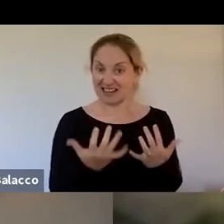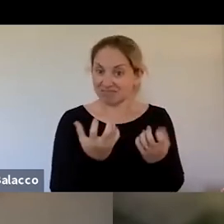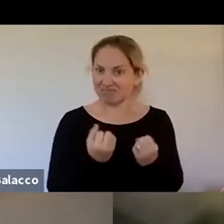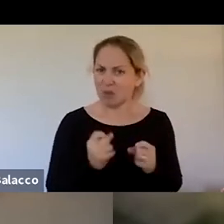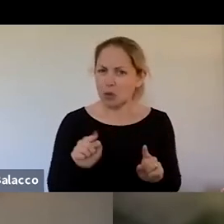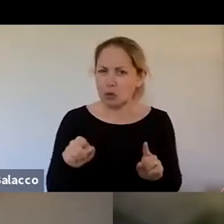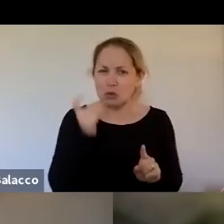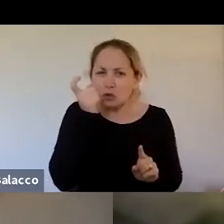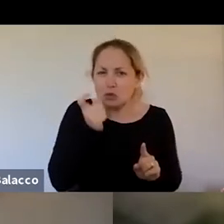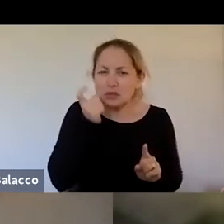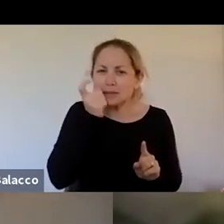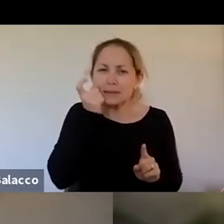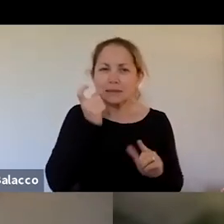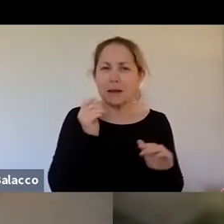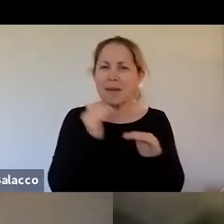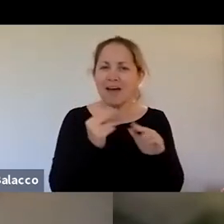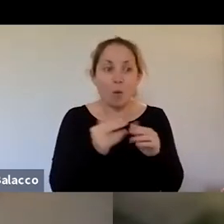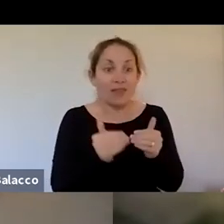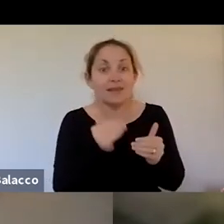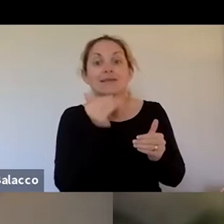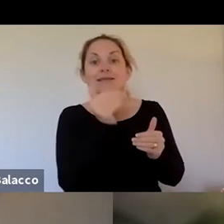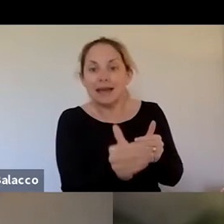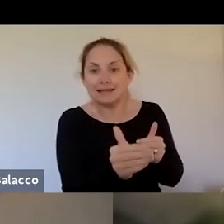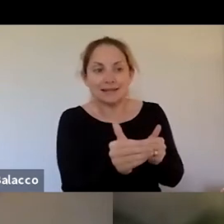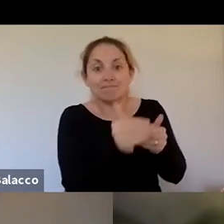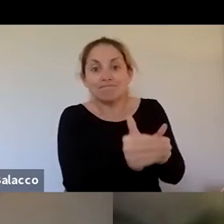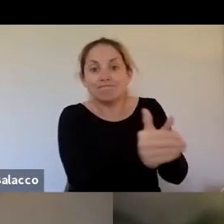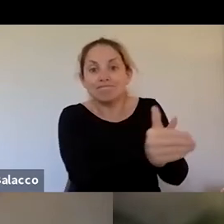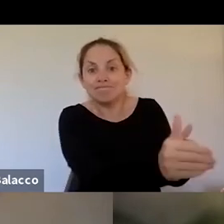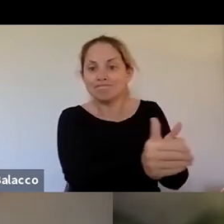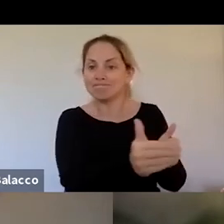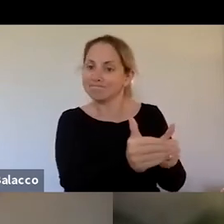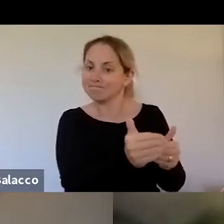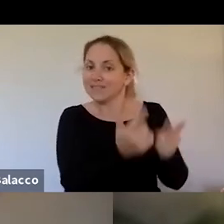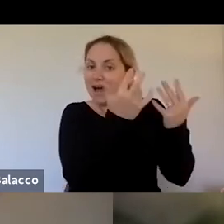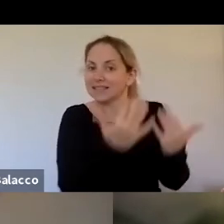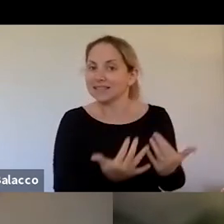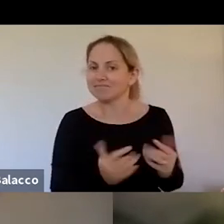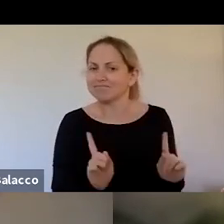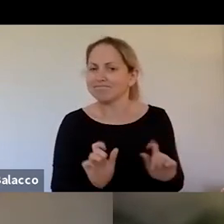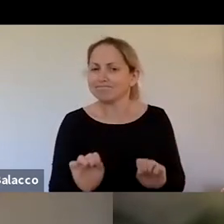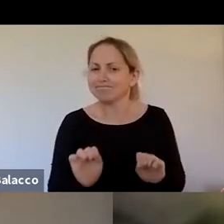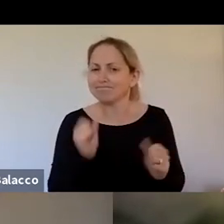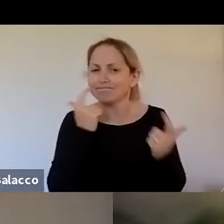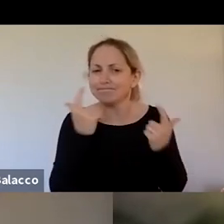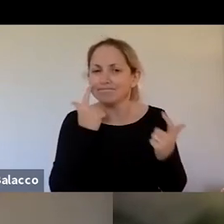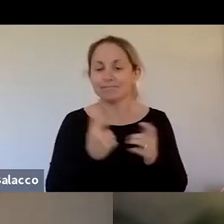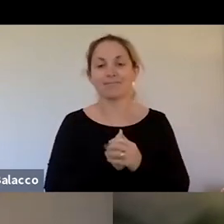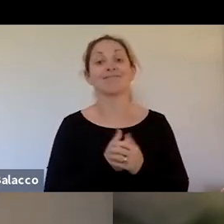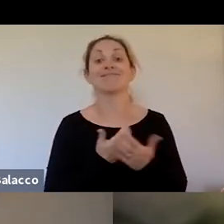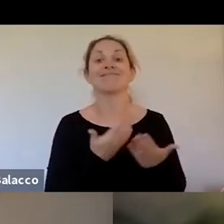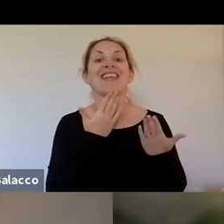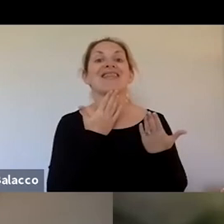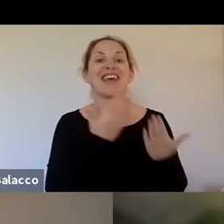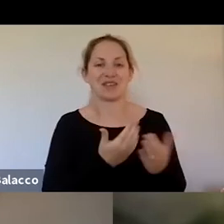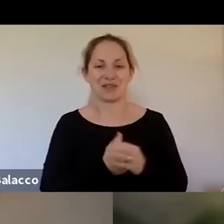in the next next phase of data collection happening in a few weeks' time? Thanks, Tandi. And just before I